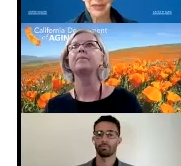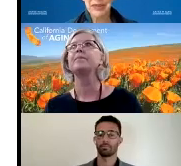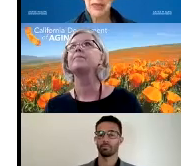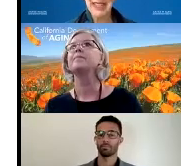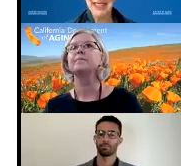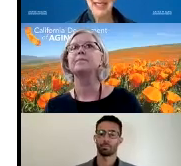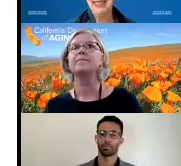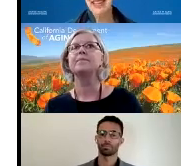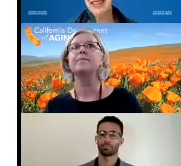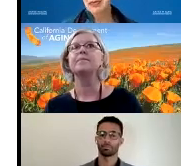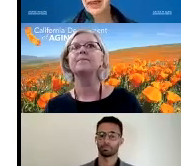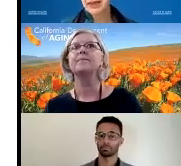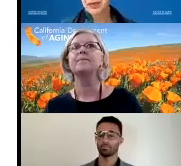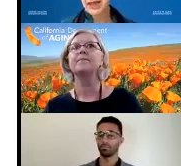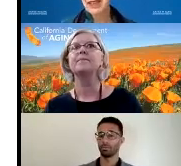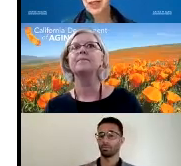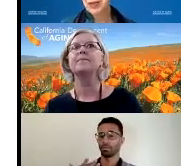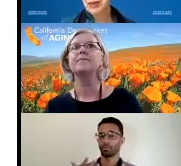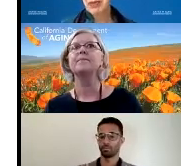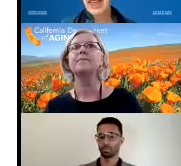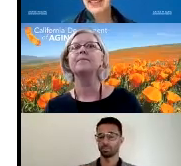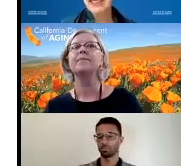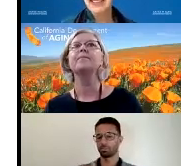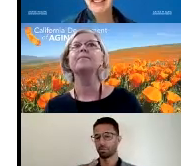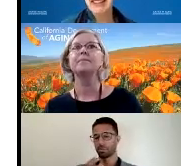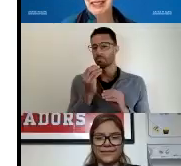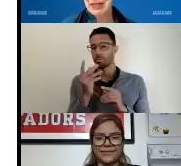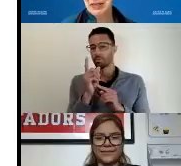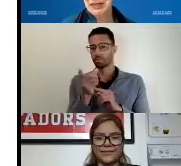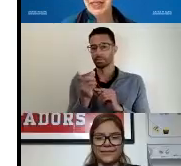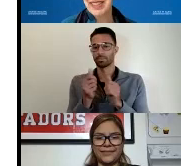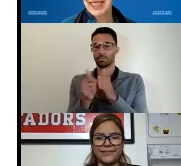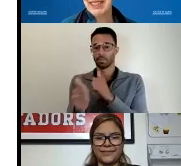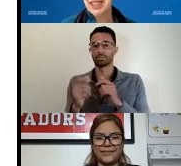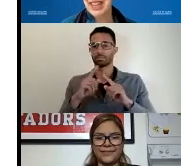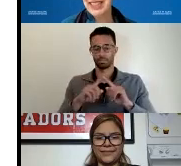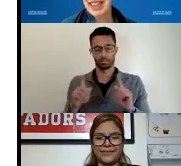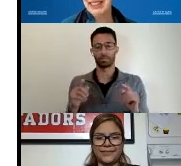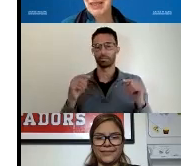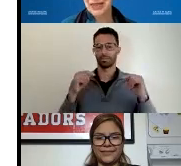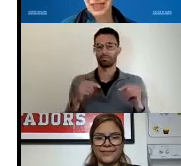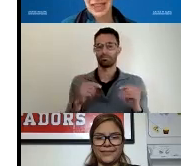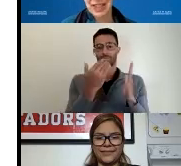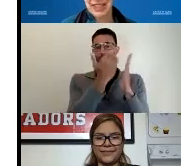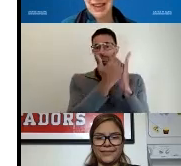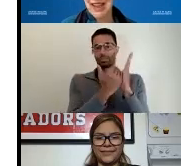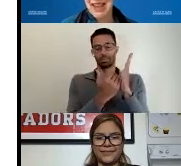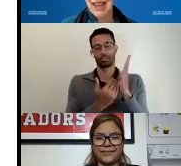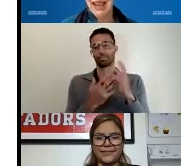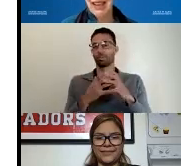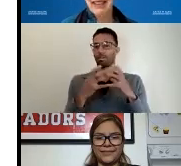a few minutes late, but we sure packed a lot into this agenda and